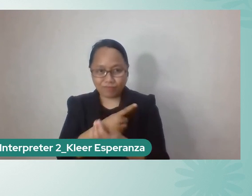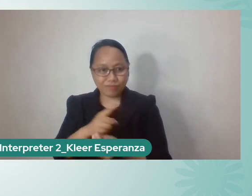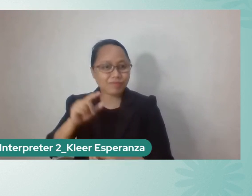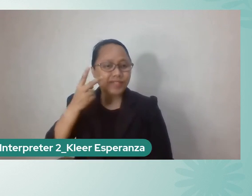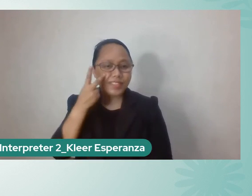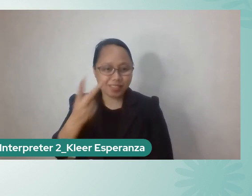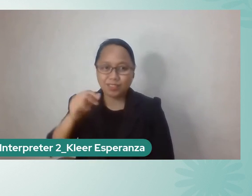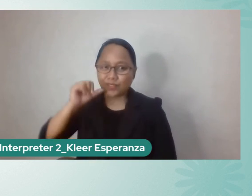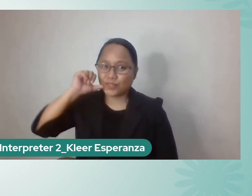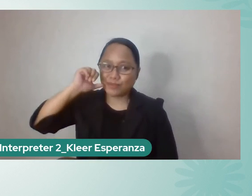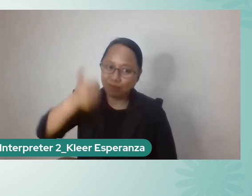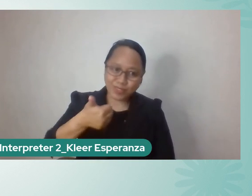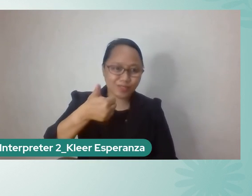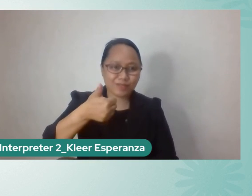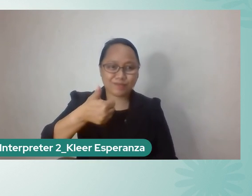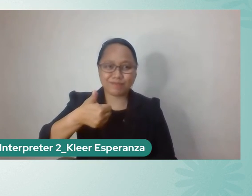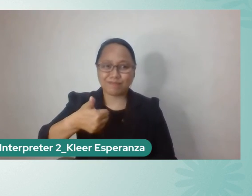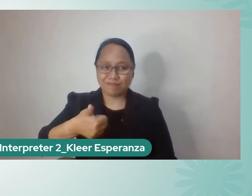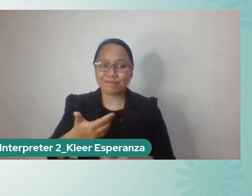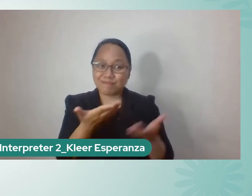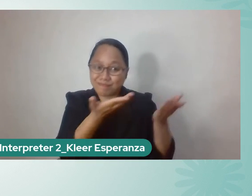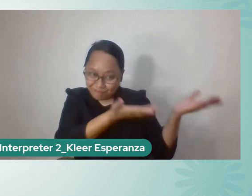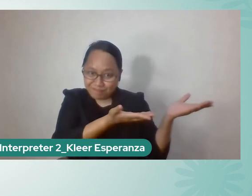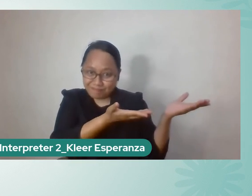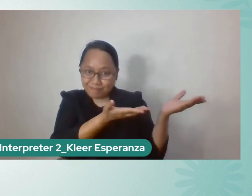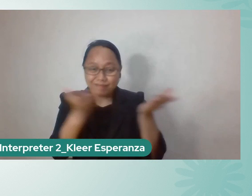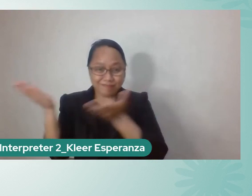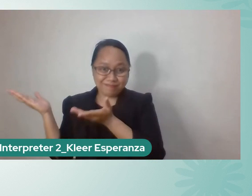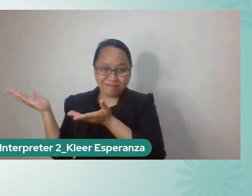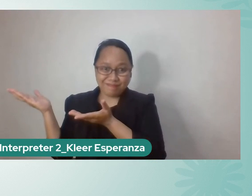2. This has been Stella Osorio,